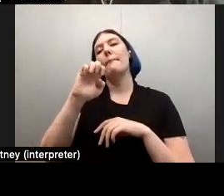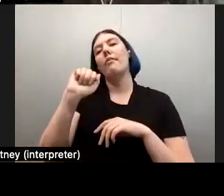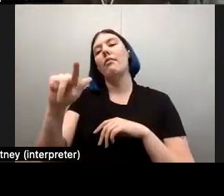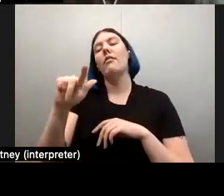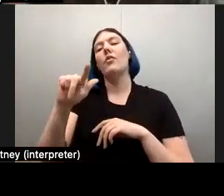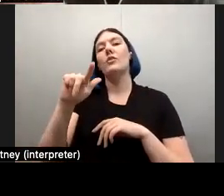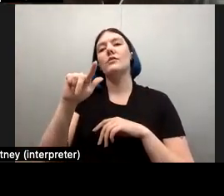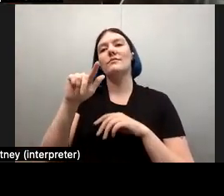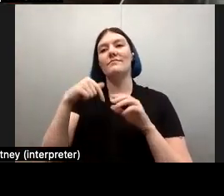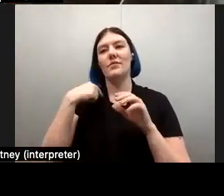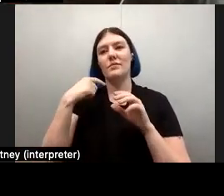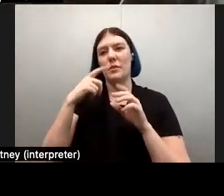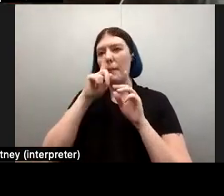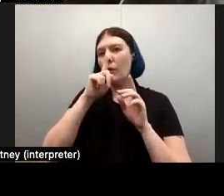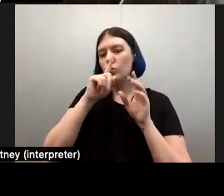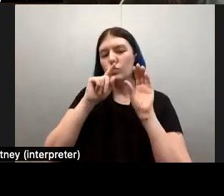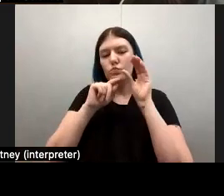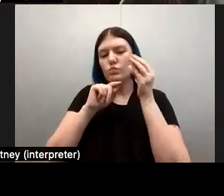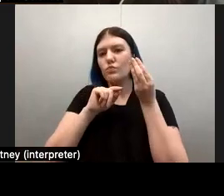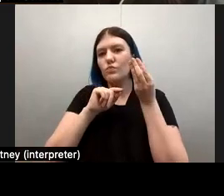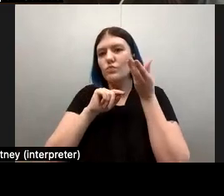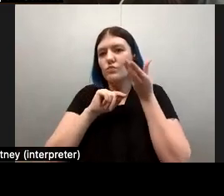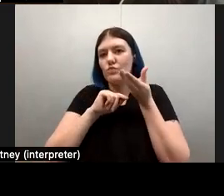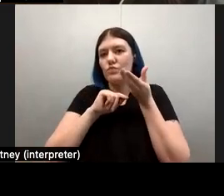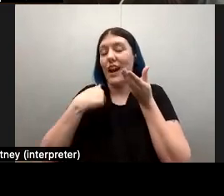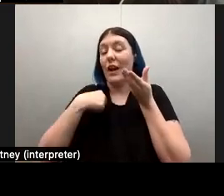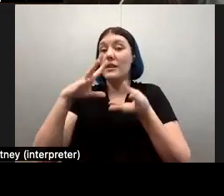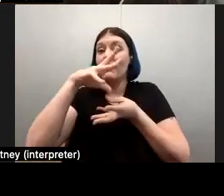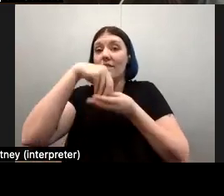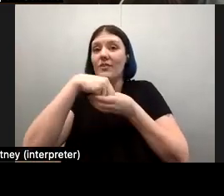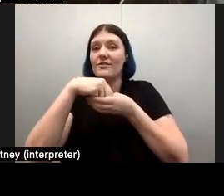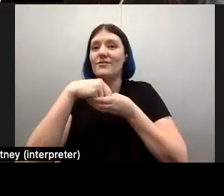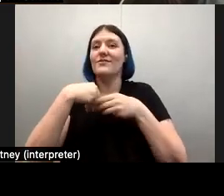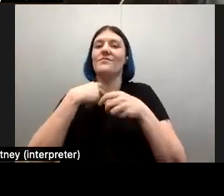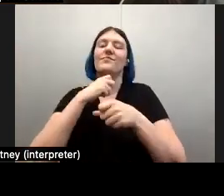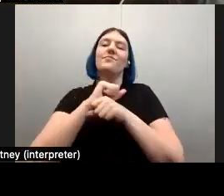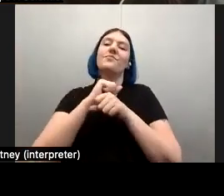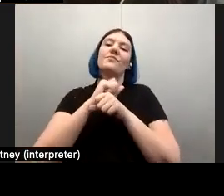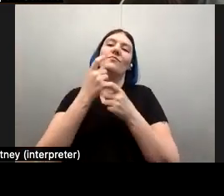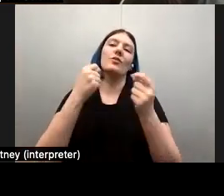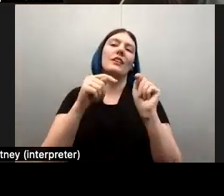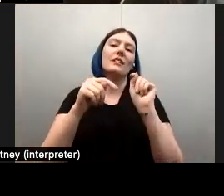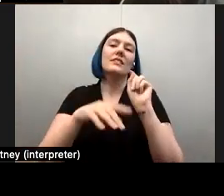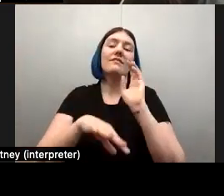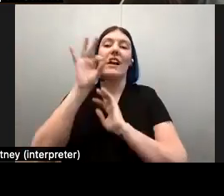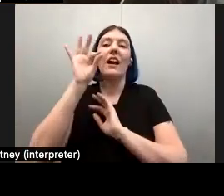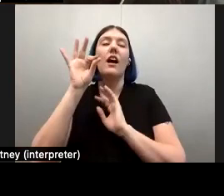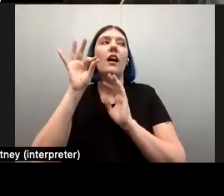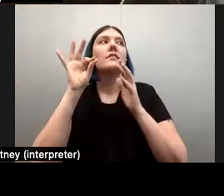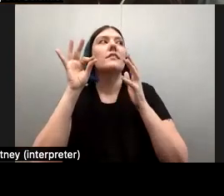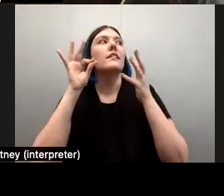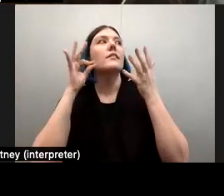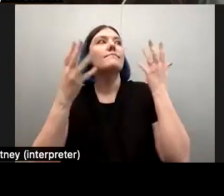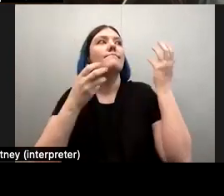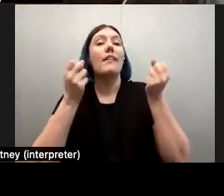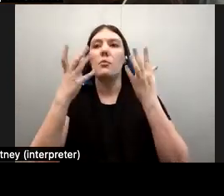mouse there on the right, and that's because I was involved in some work where we were trying to find out, like, how many small mammals